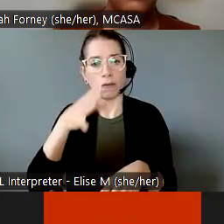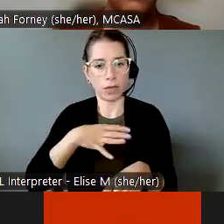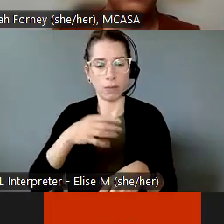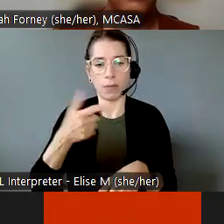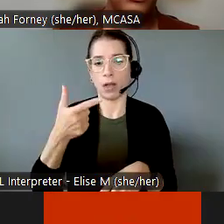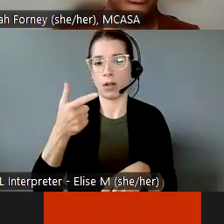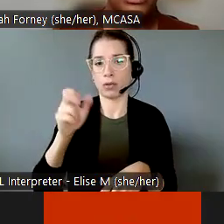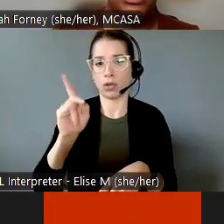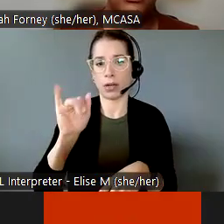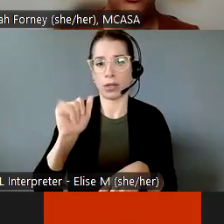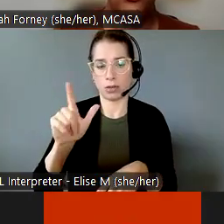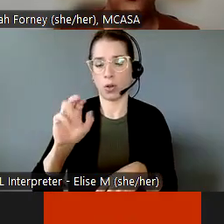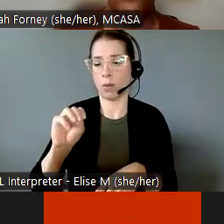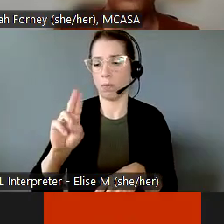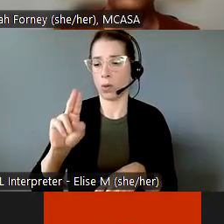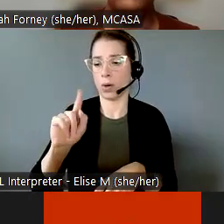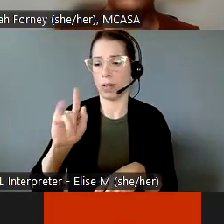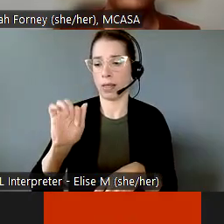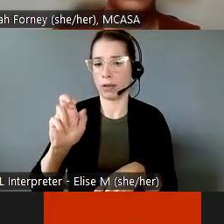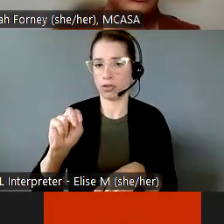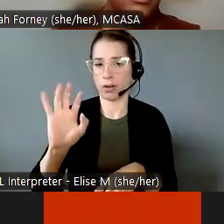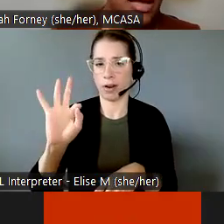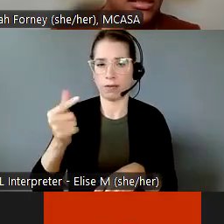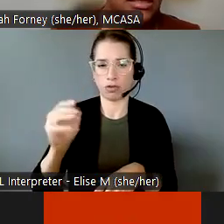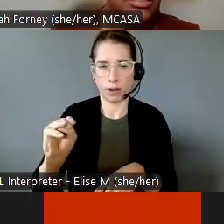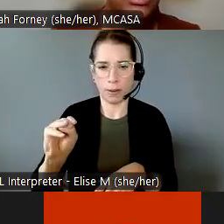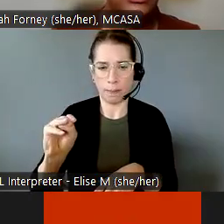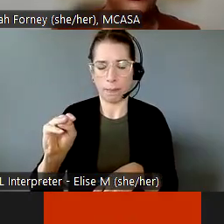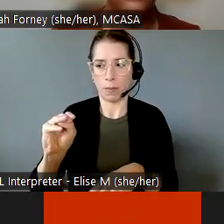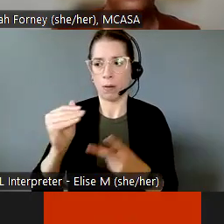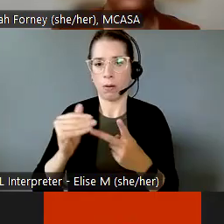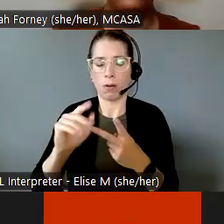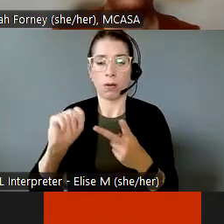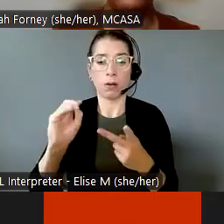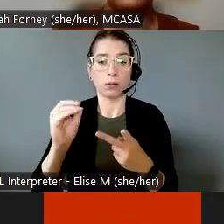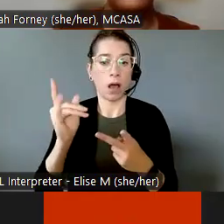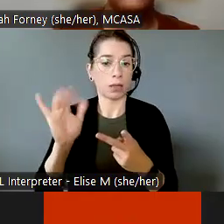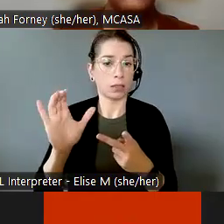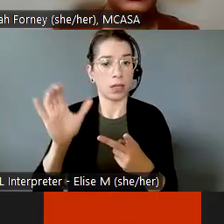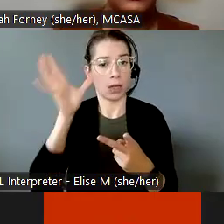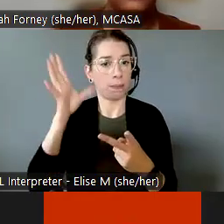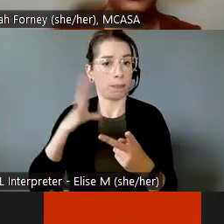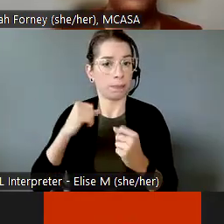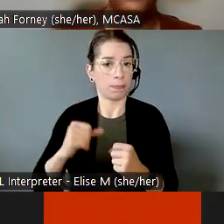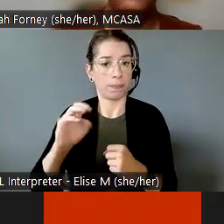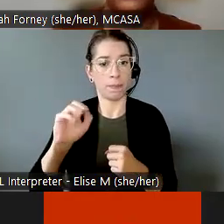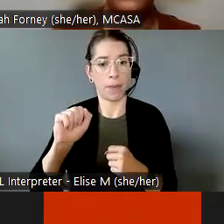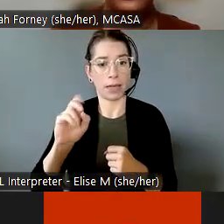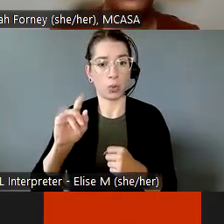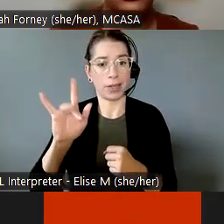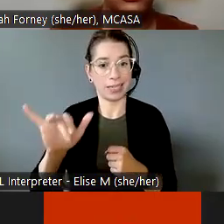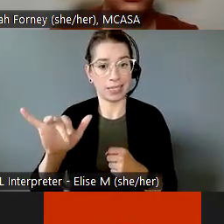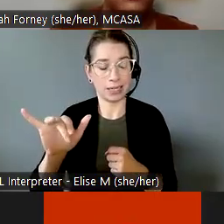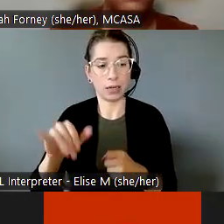genitalia mutilation, or toxic masculinity, or secrecy within families